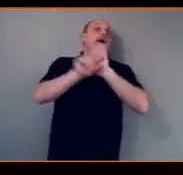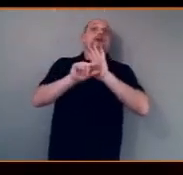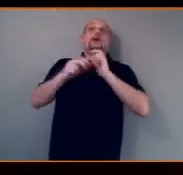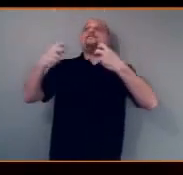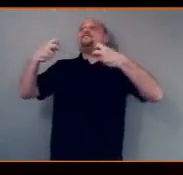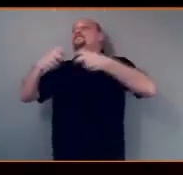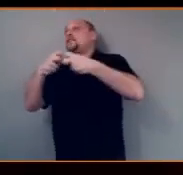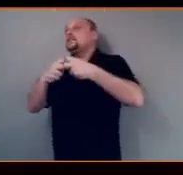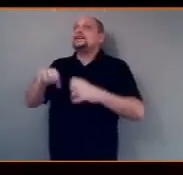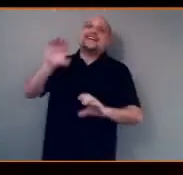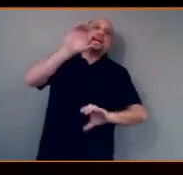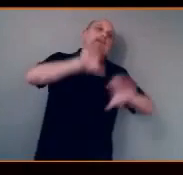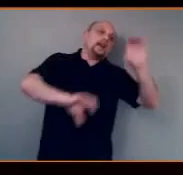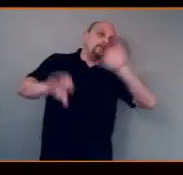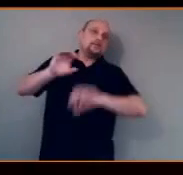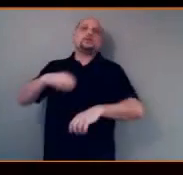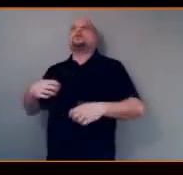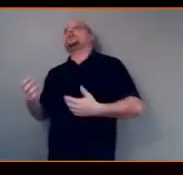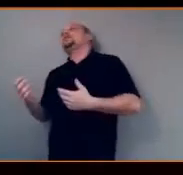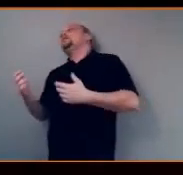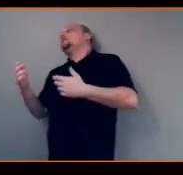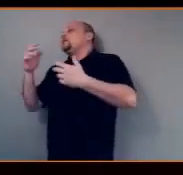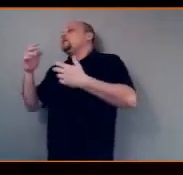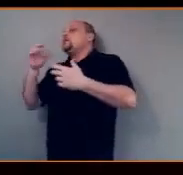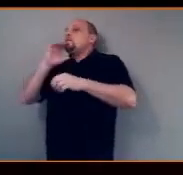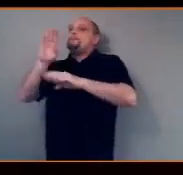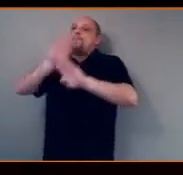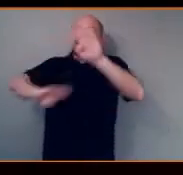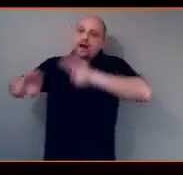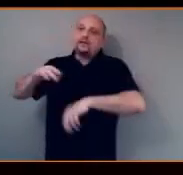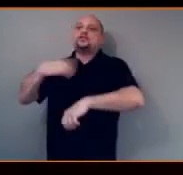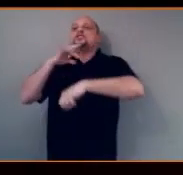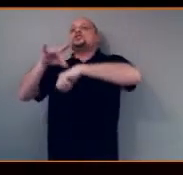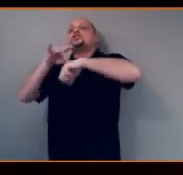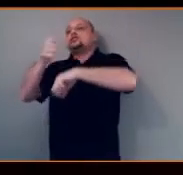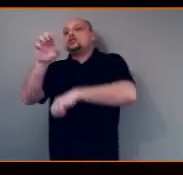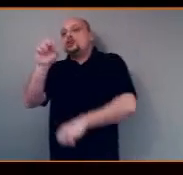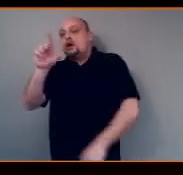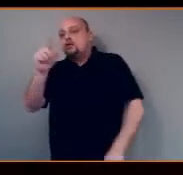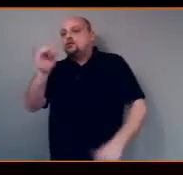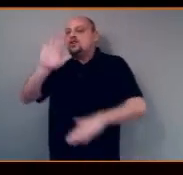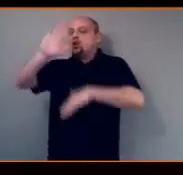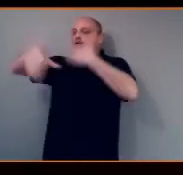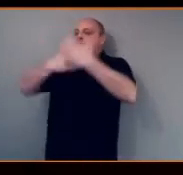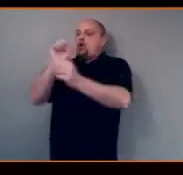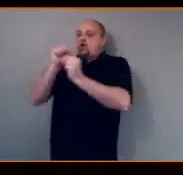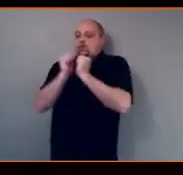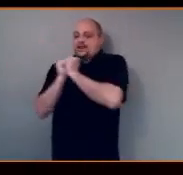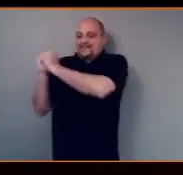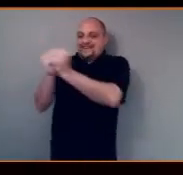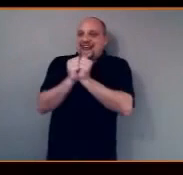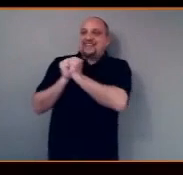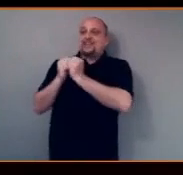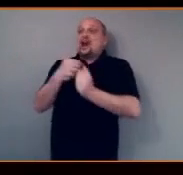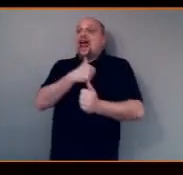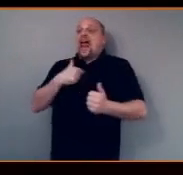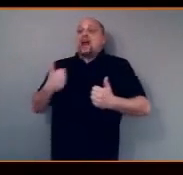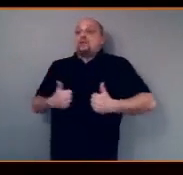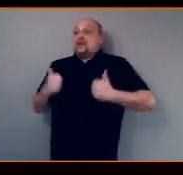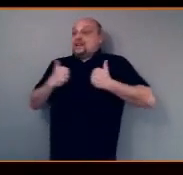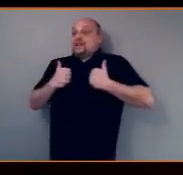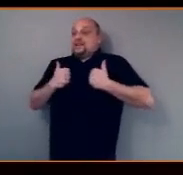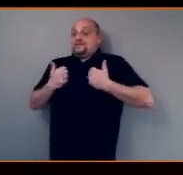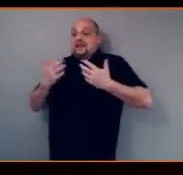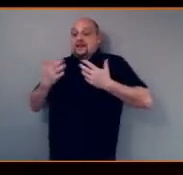and biology and geology. And all of those people come together, and we're living in this really amazing moment in science history